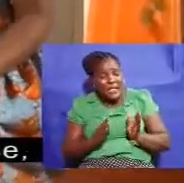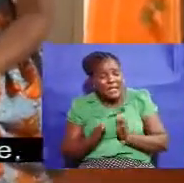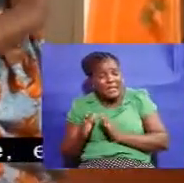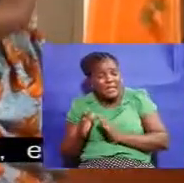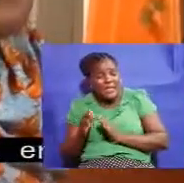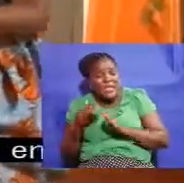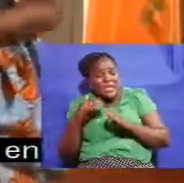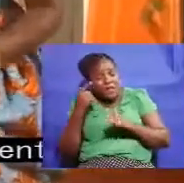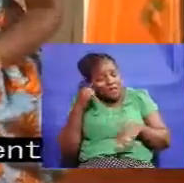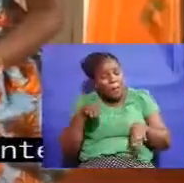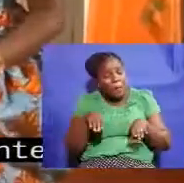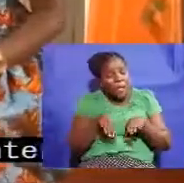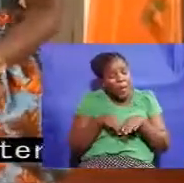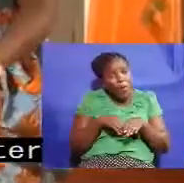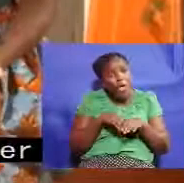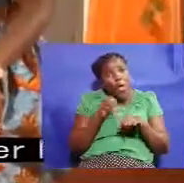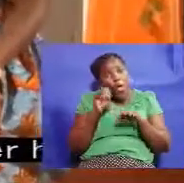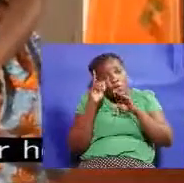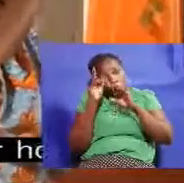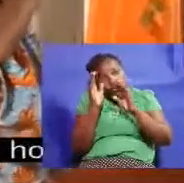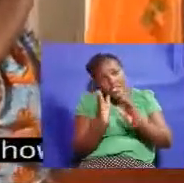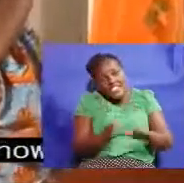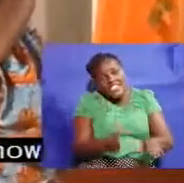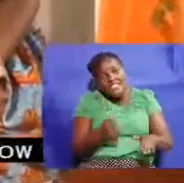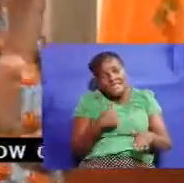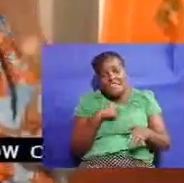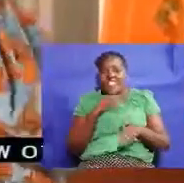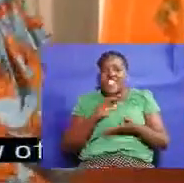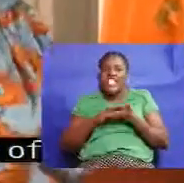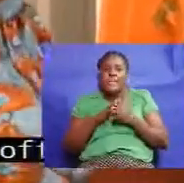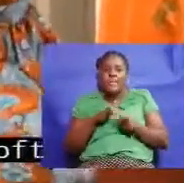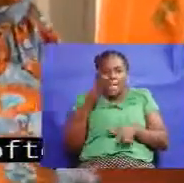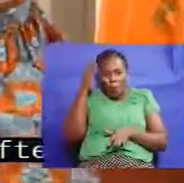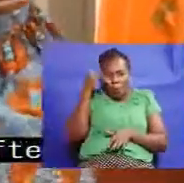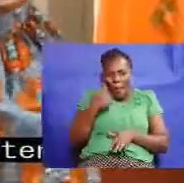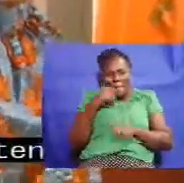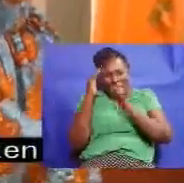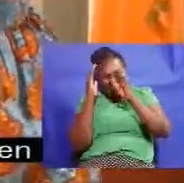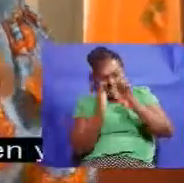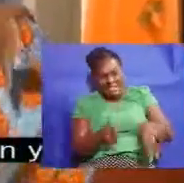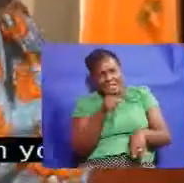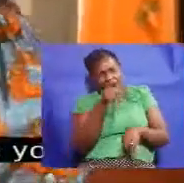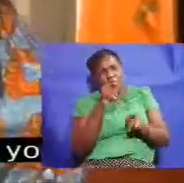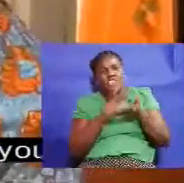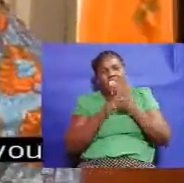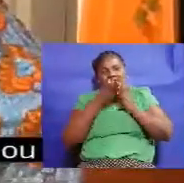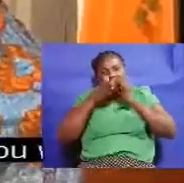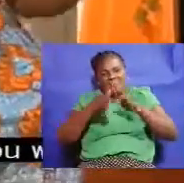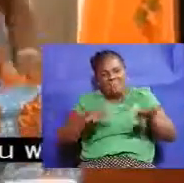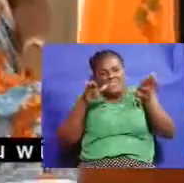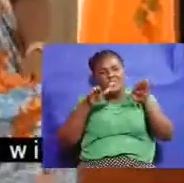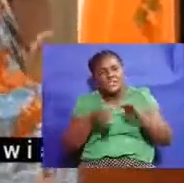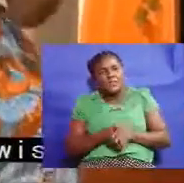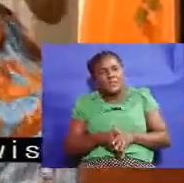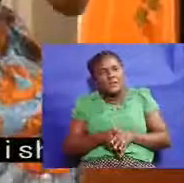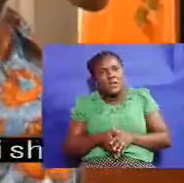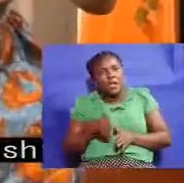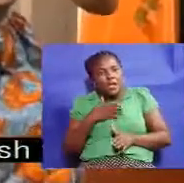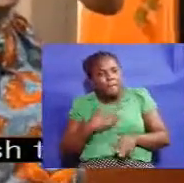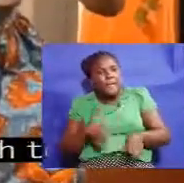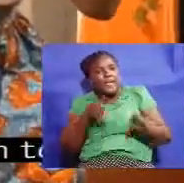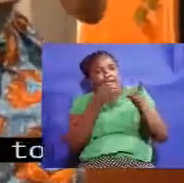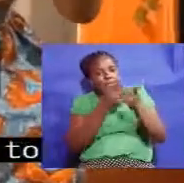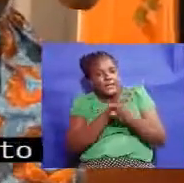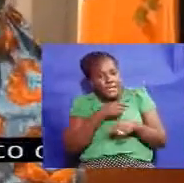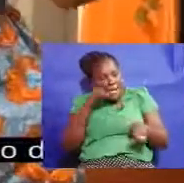pieces? My dear brother, last time I checked, you were the one going around looking for a hairdresser and a